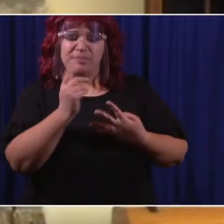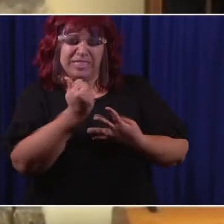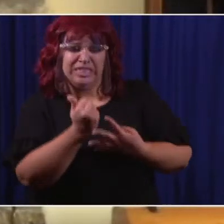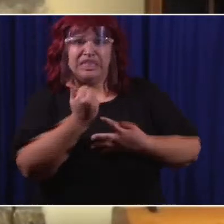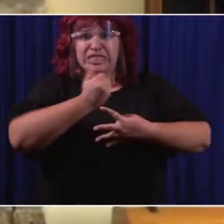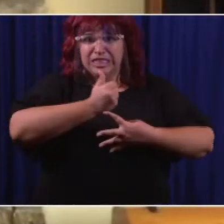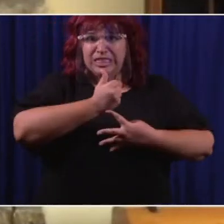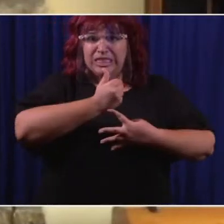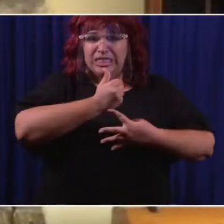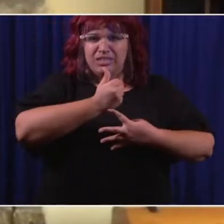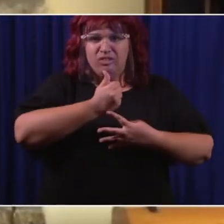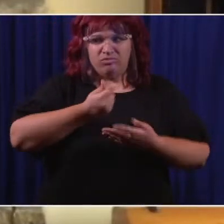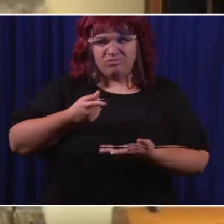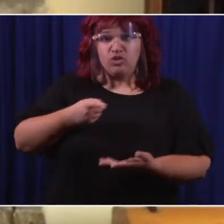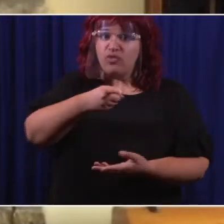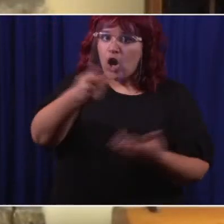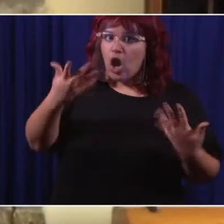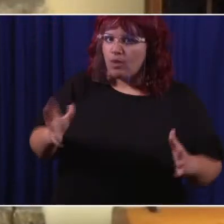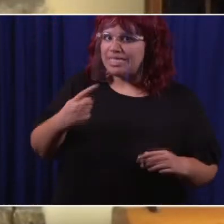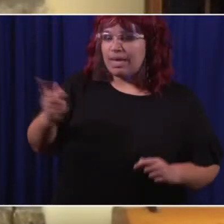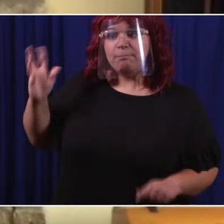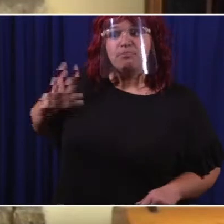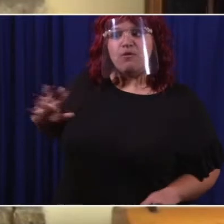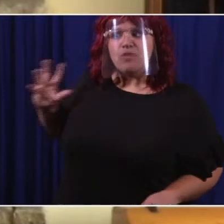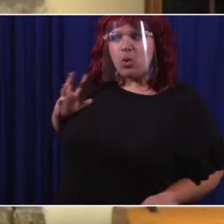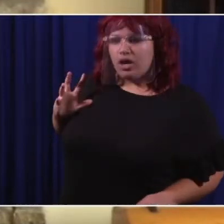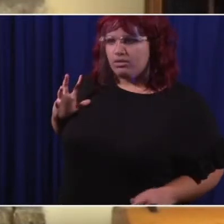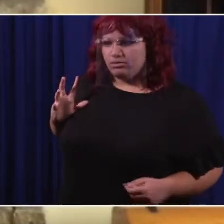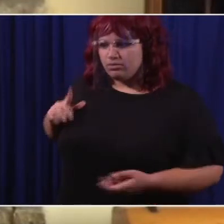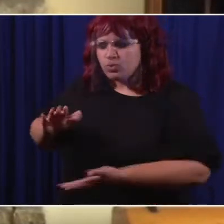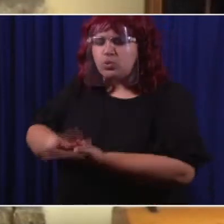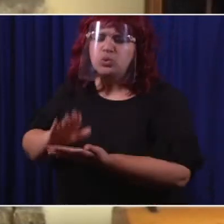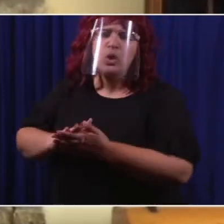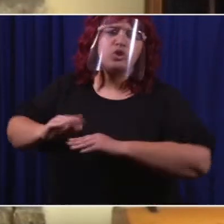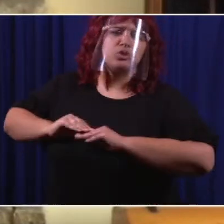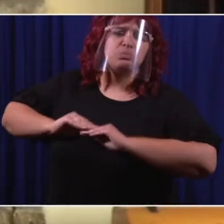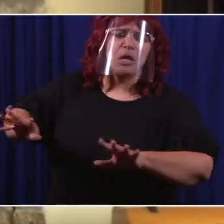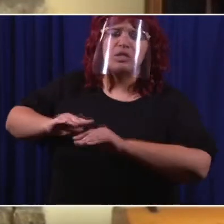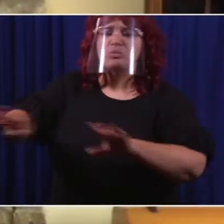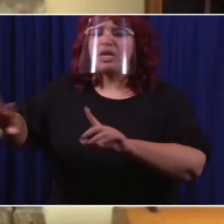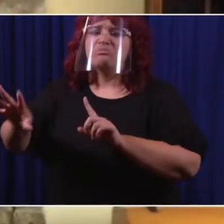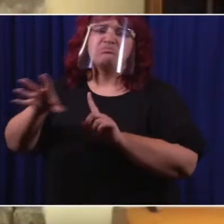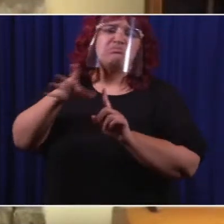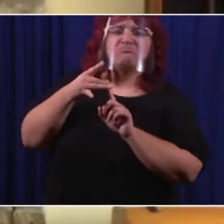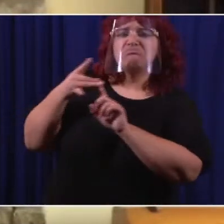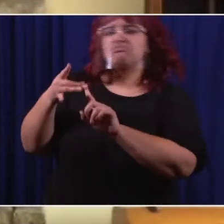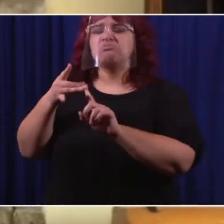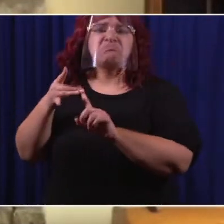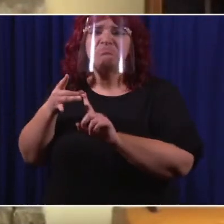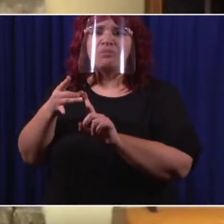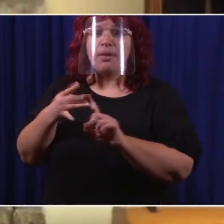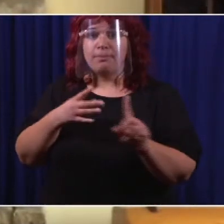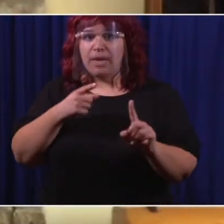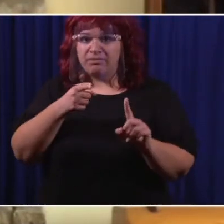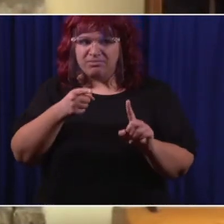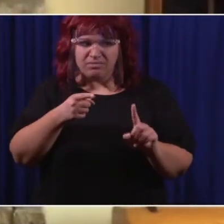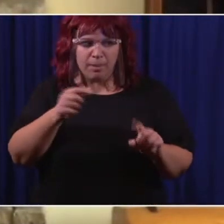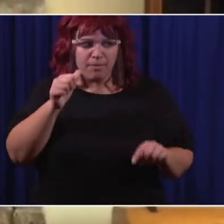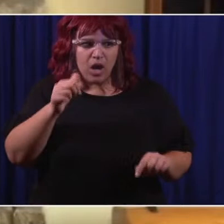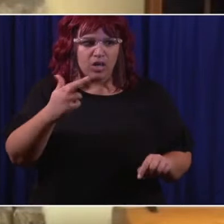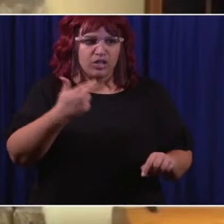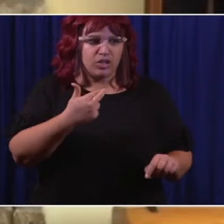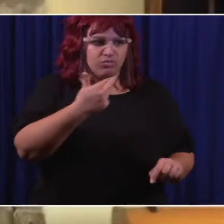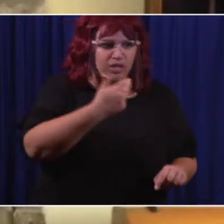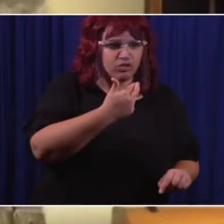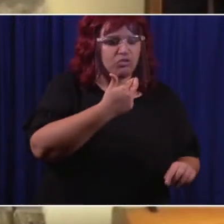they're taking the right precautions. I can tell you in recent days, we've seen bars and restaurants where you'd think the pandemic had never happened, packed